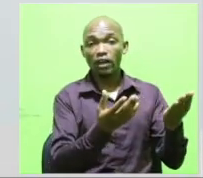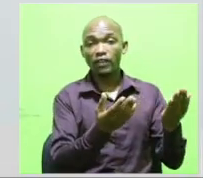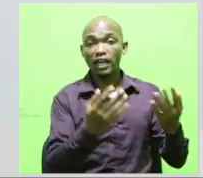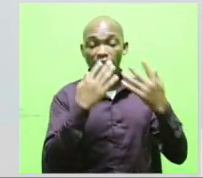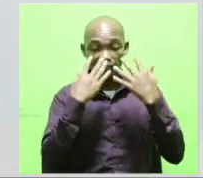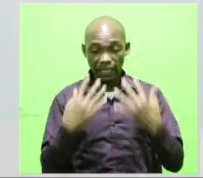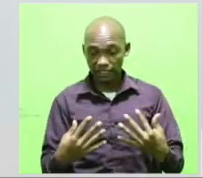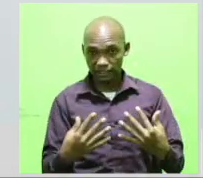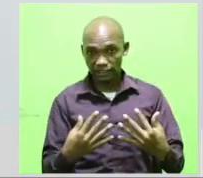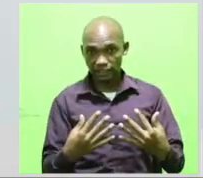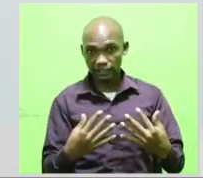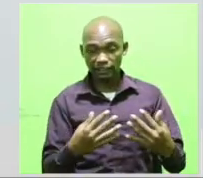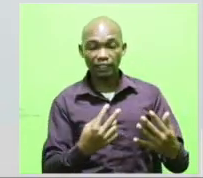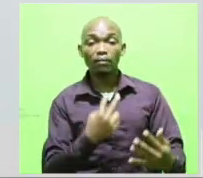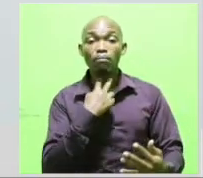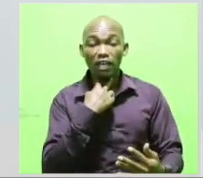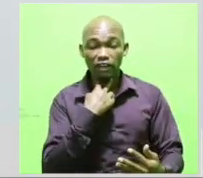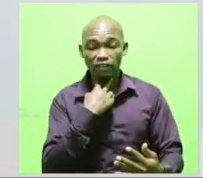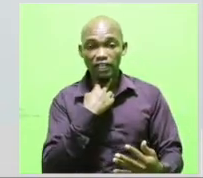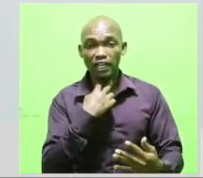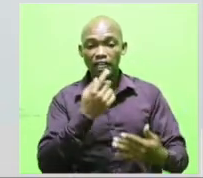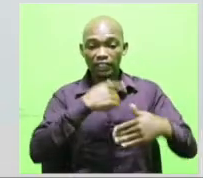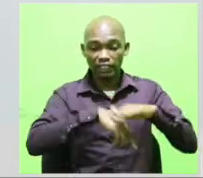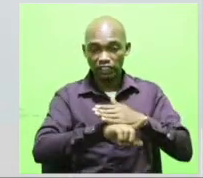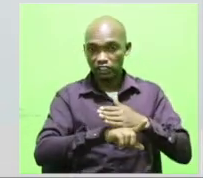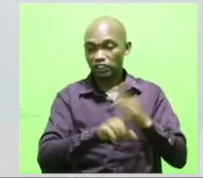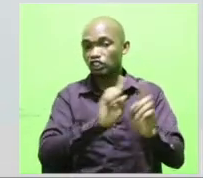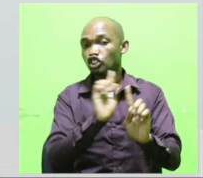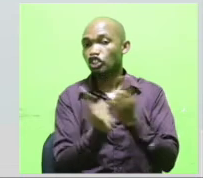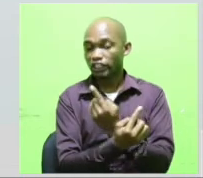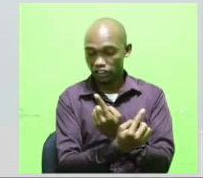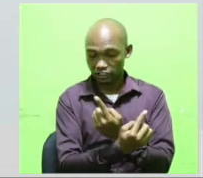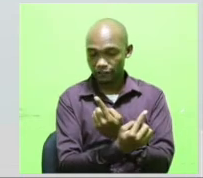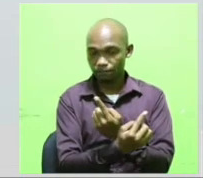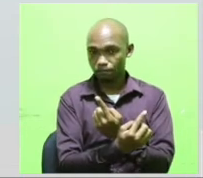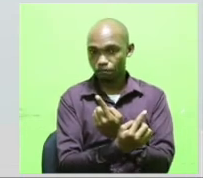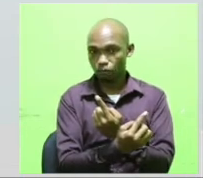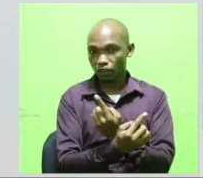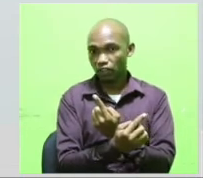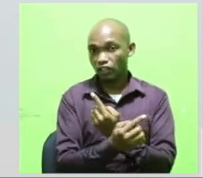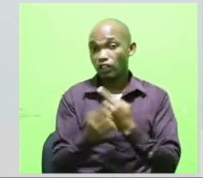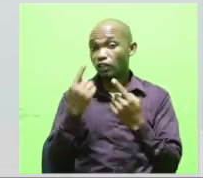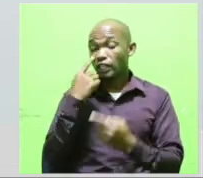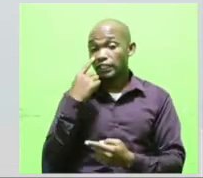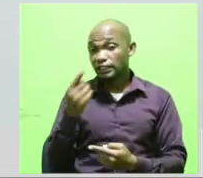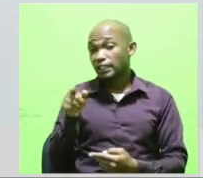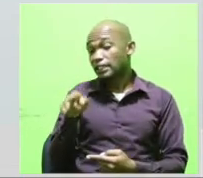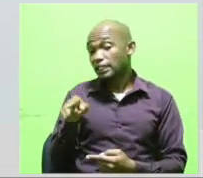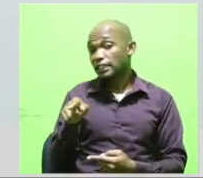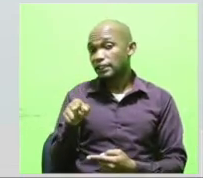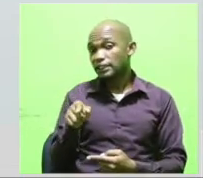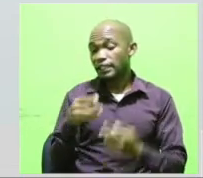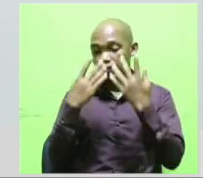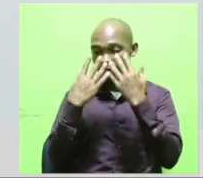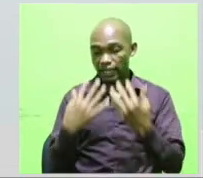the gas-blood barrier is very thin to allow the rapid gas exchange. Since the gases